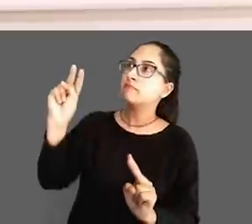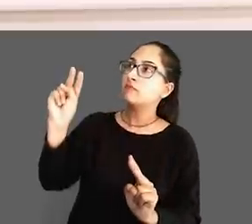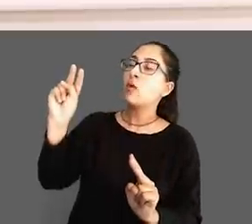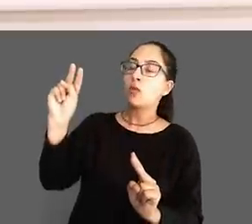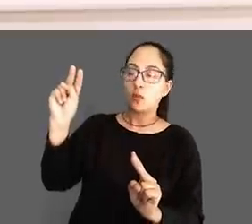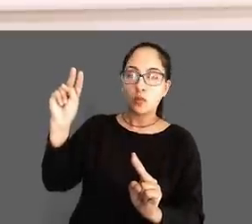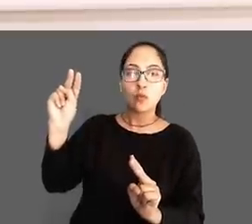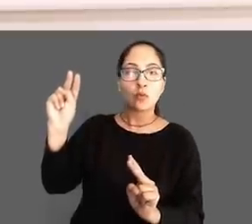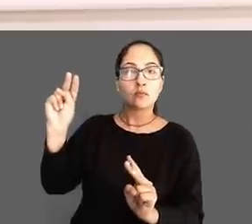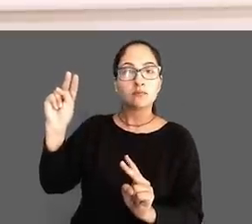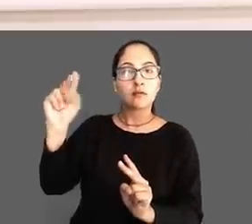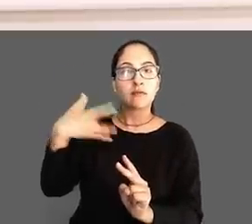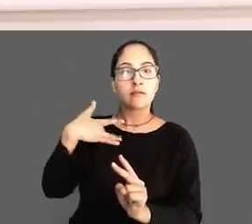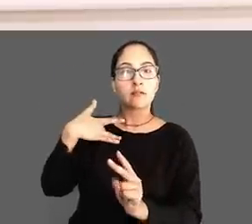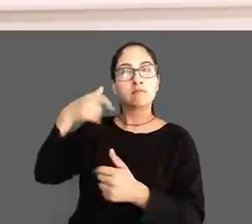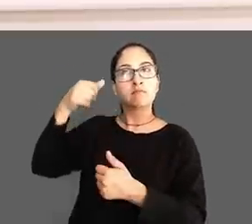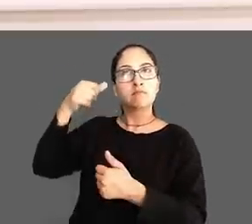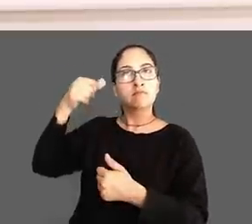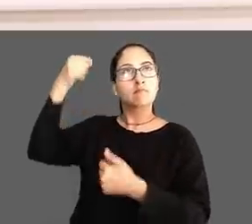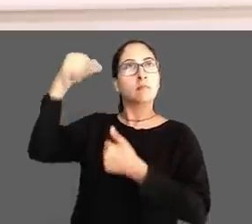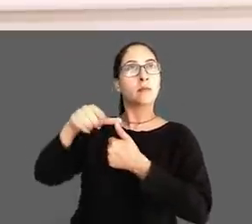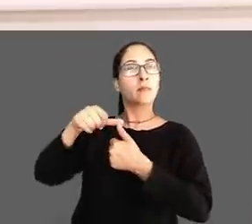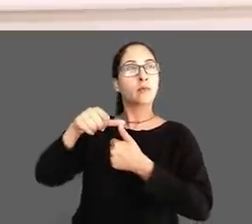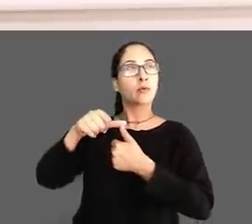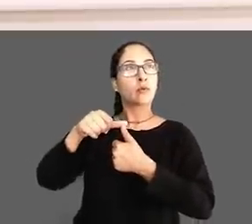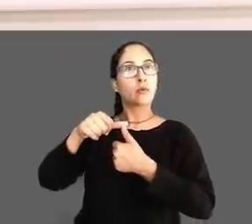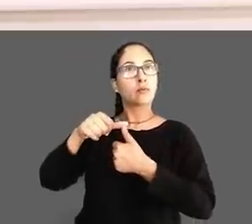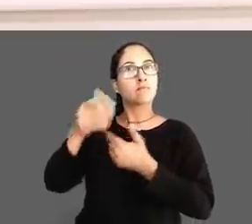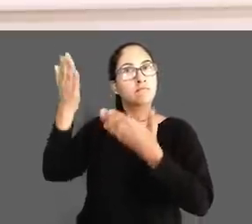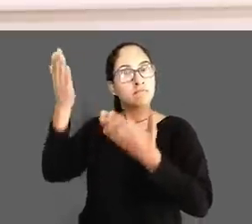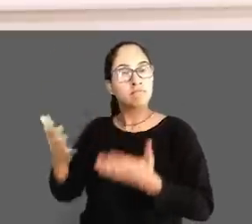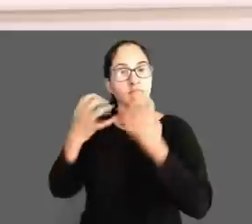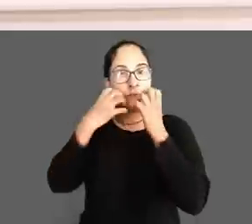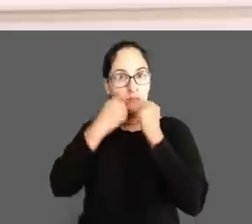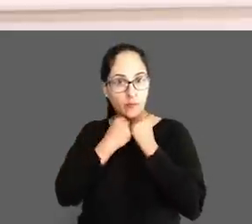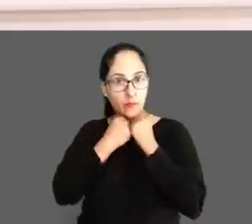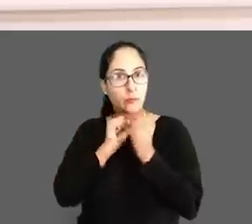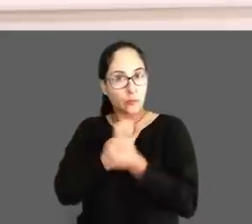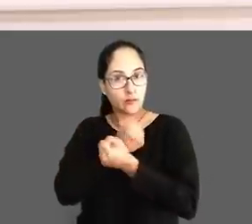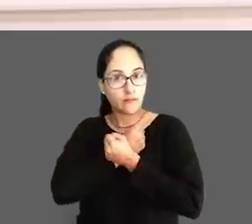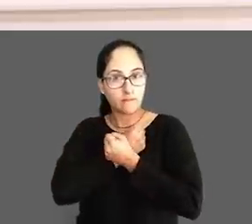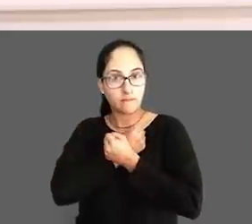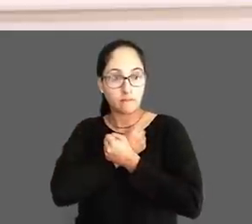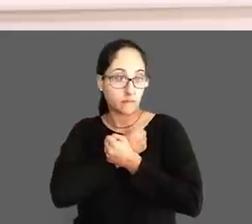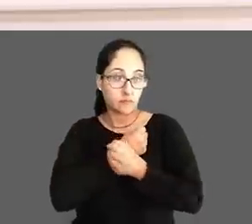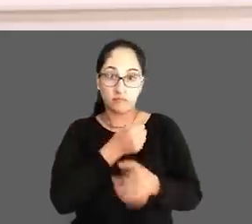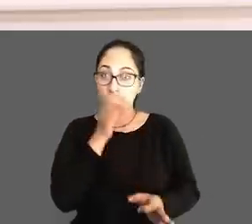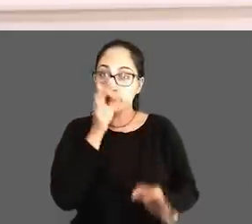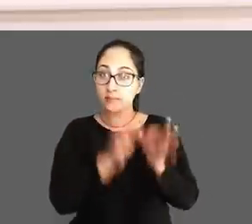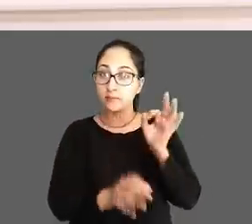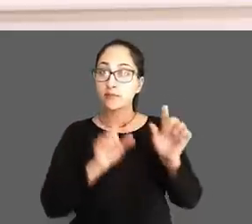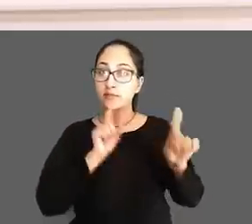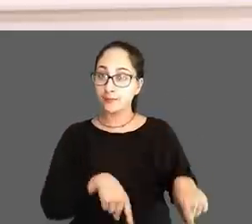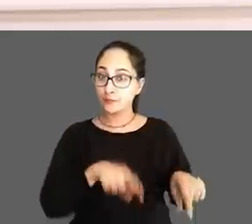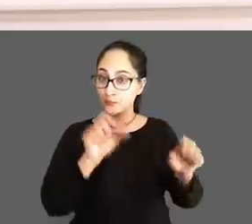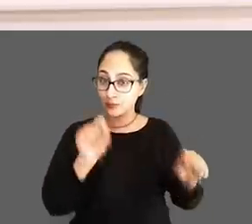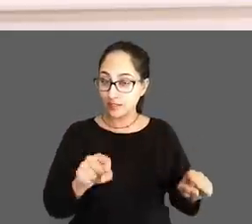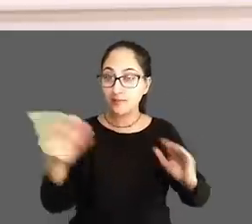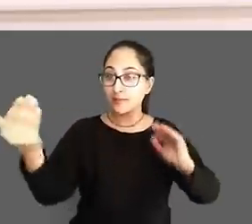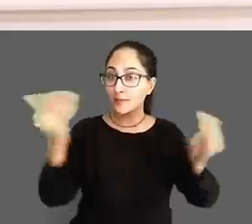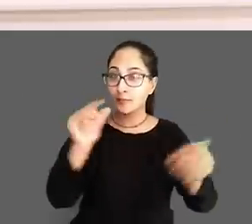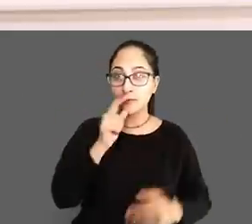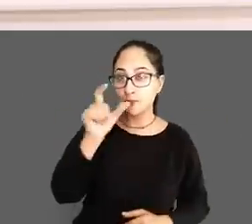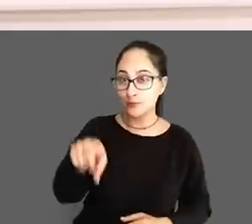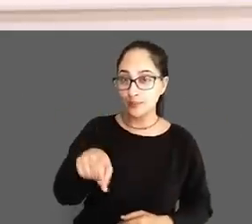us. The picture represents love, and looking at it reminds us of